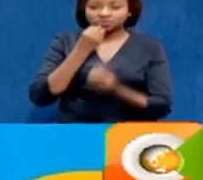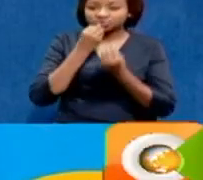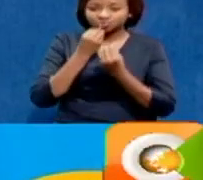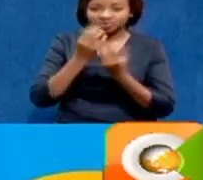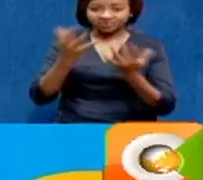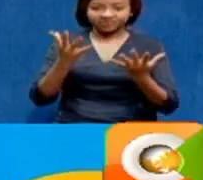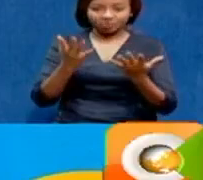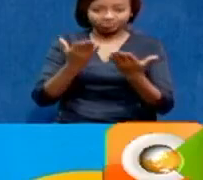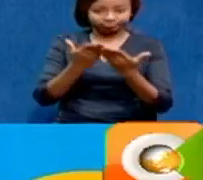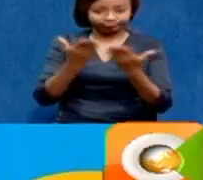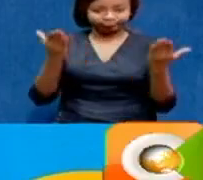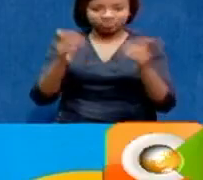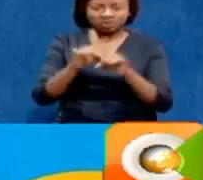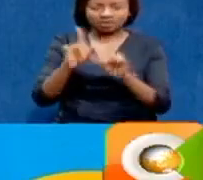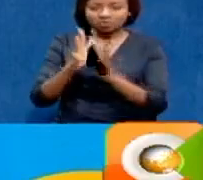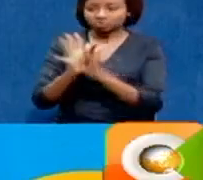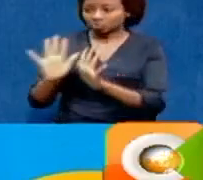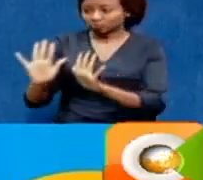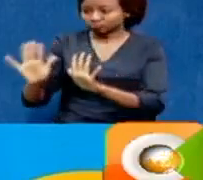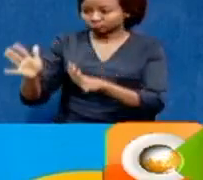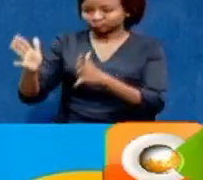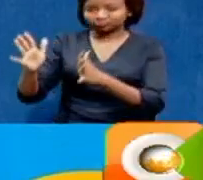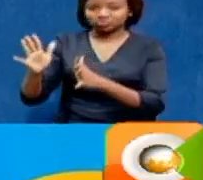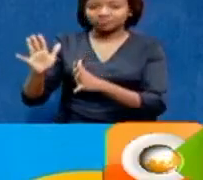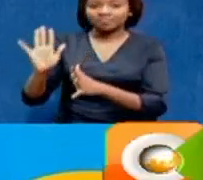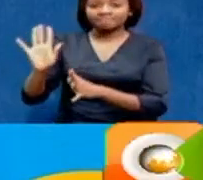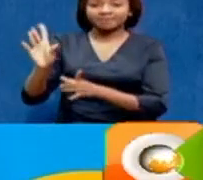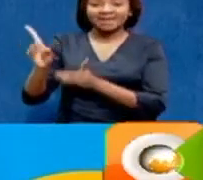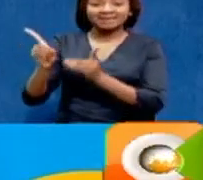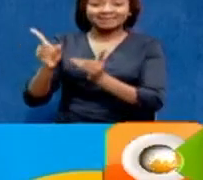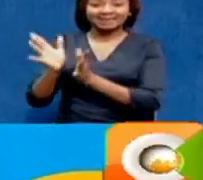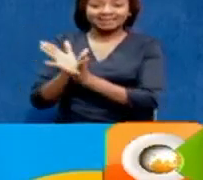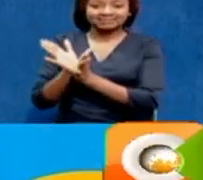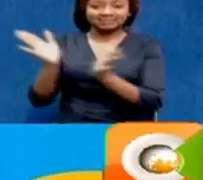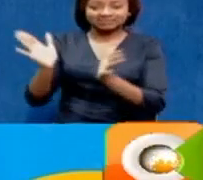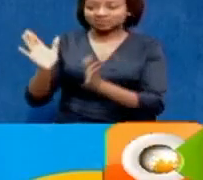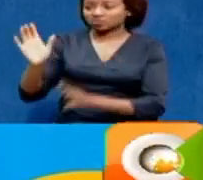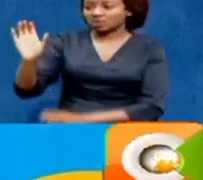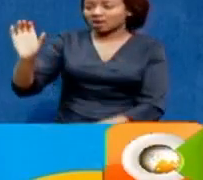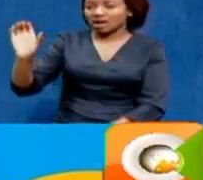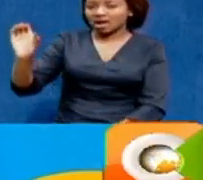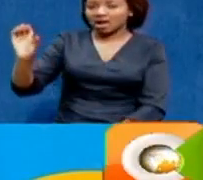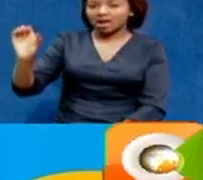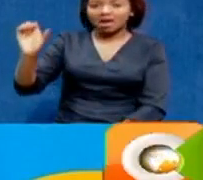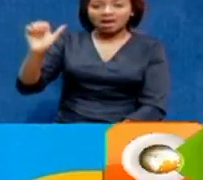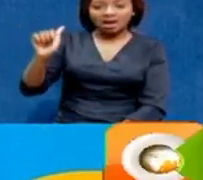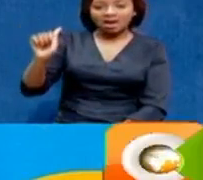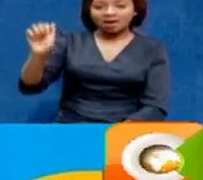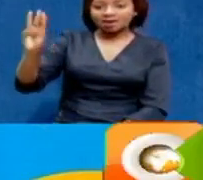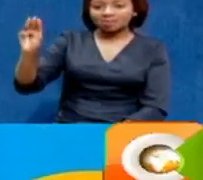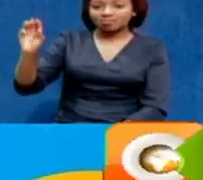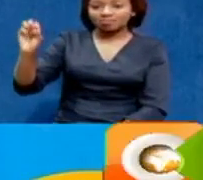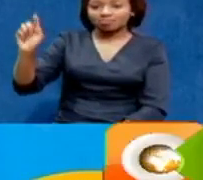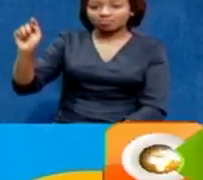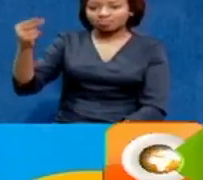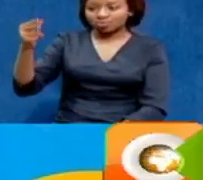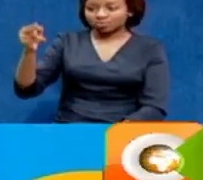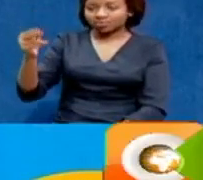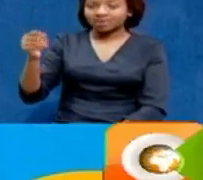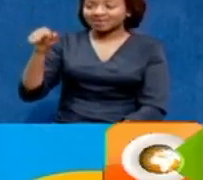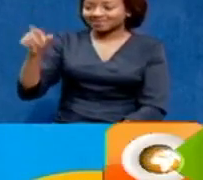and congratulate our Acting Director General, Dr. Patrick Amoth, who this past week was